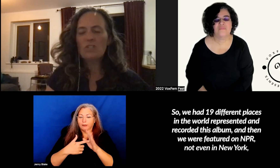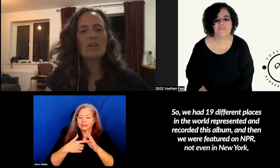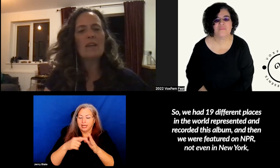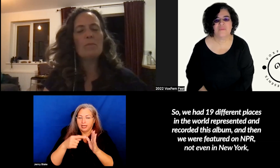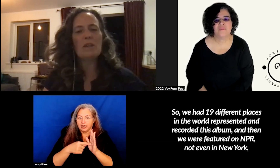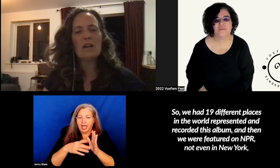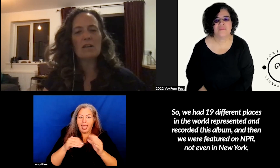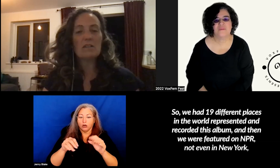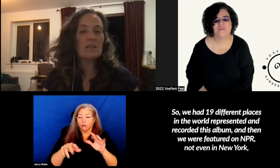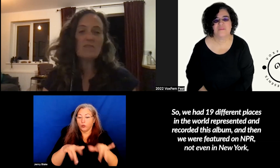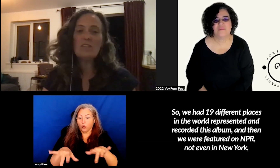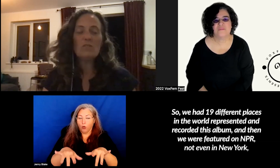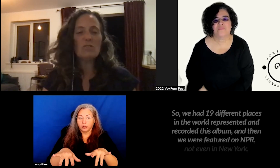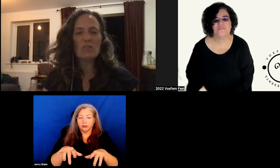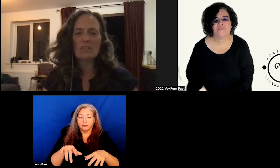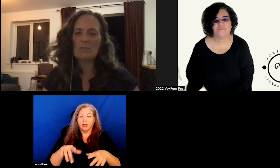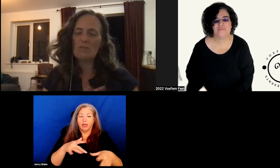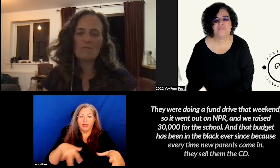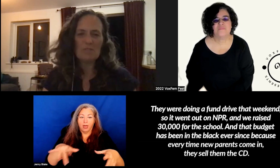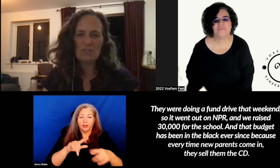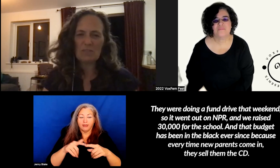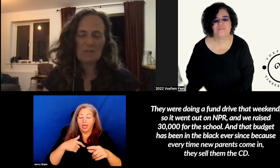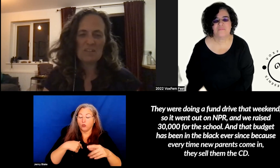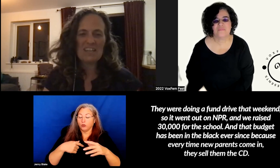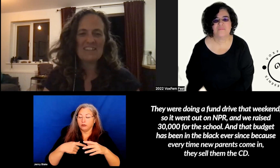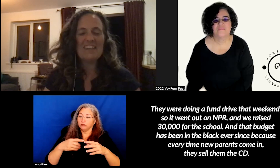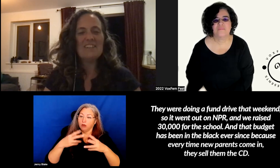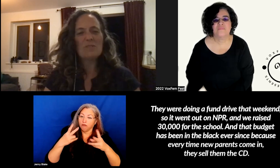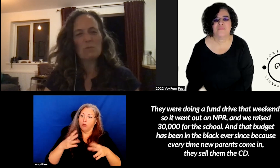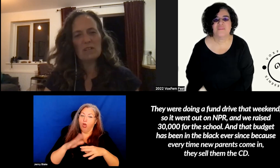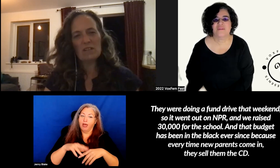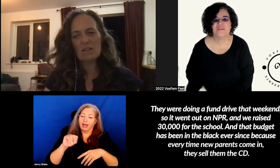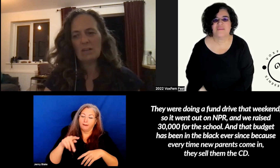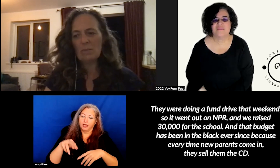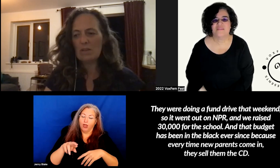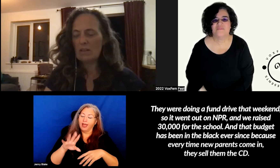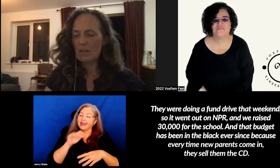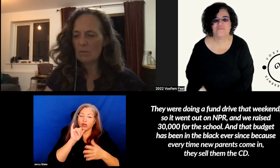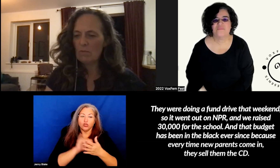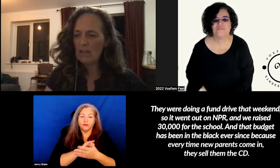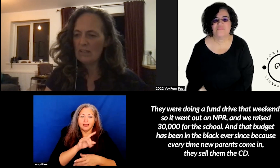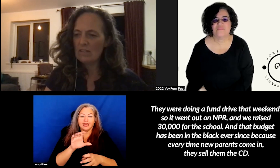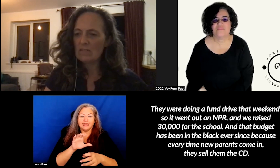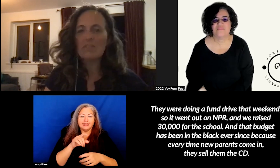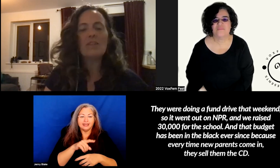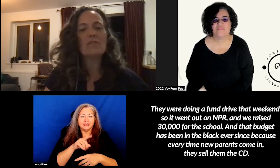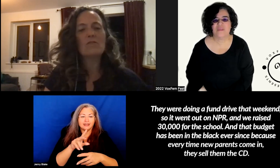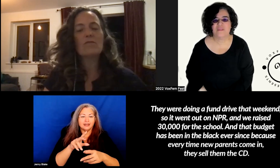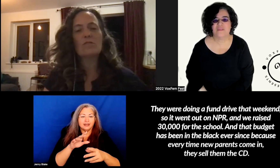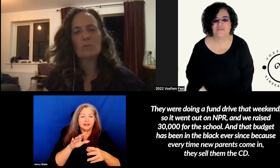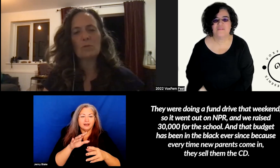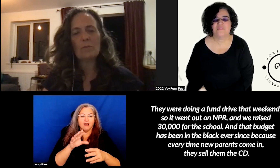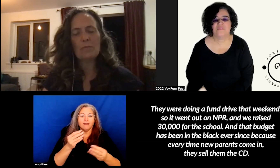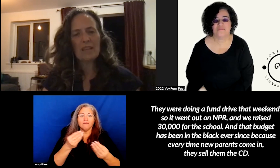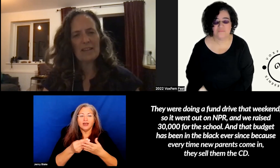were featured on NPR, not even in New York. They were doing a fund drive that weekend. So it went out on NPR and we raised $30,000